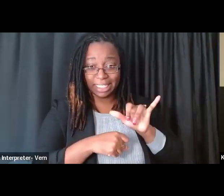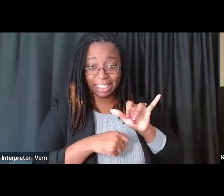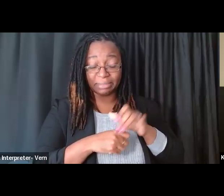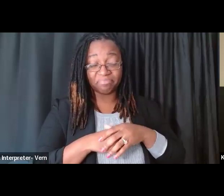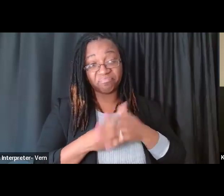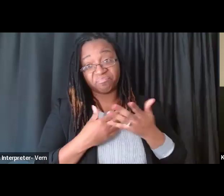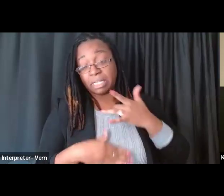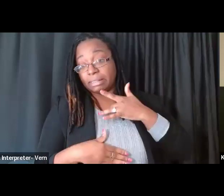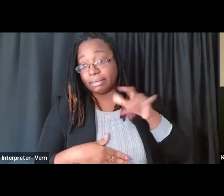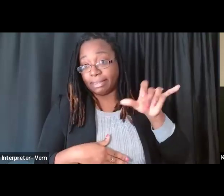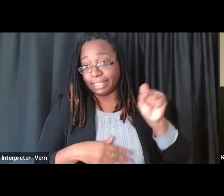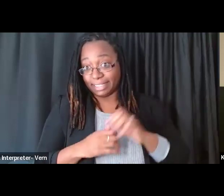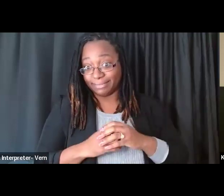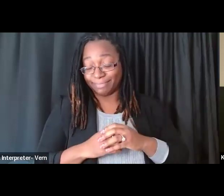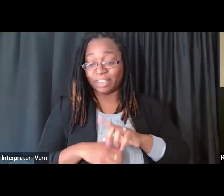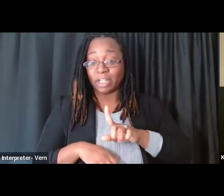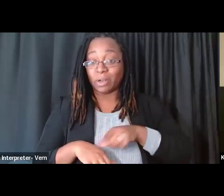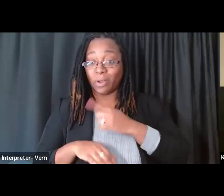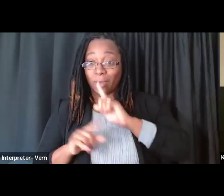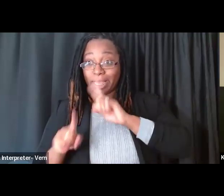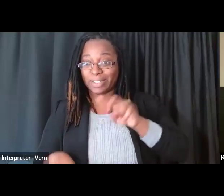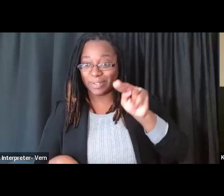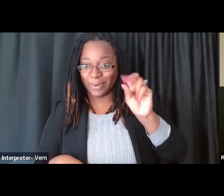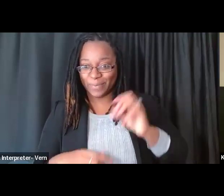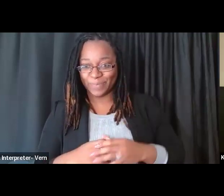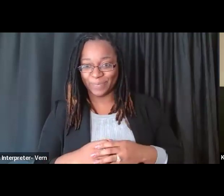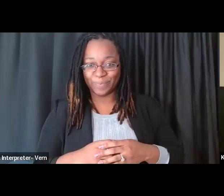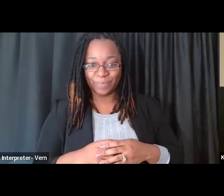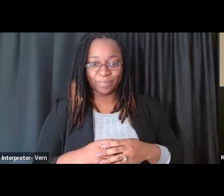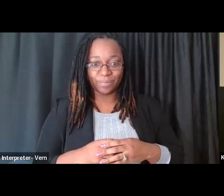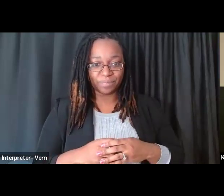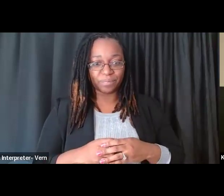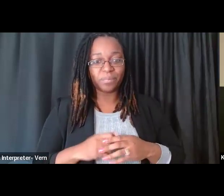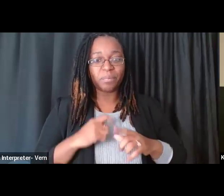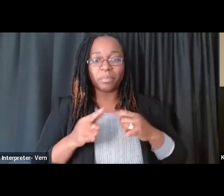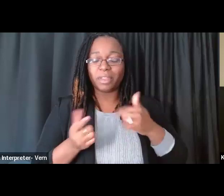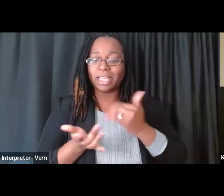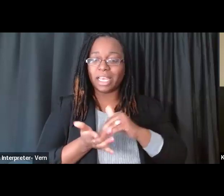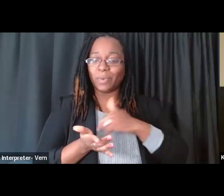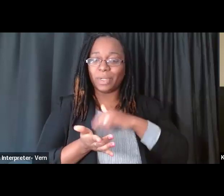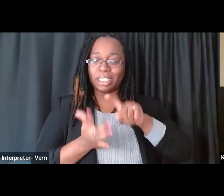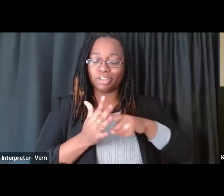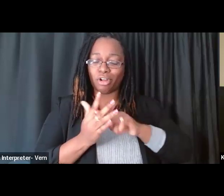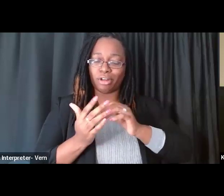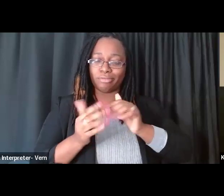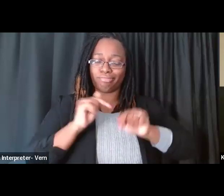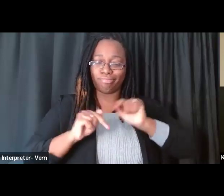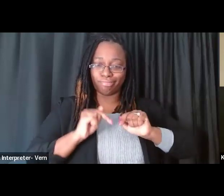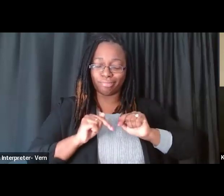yes. The long answer is no. Rewind, we should probably start at the beginning. What does a director actually